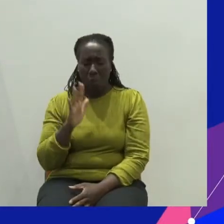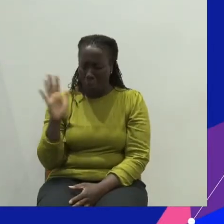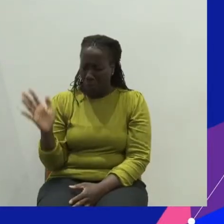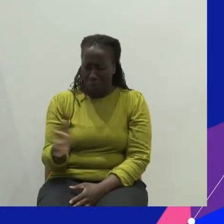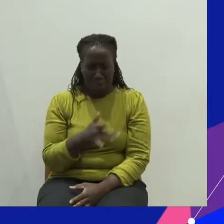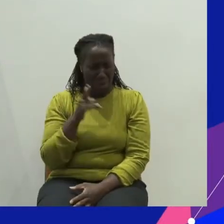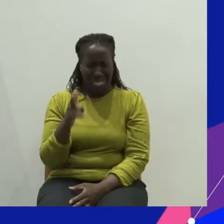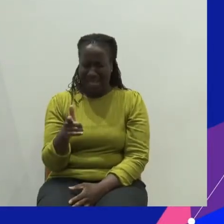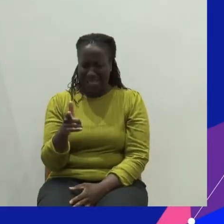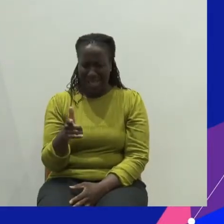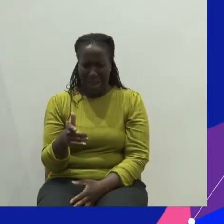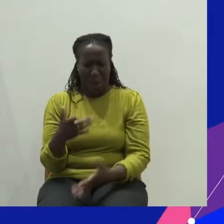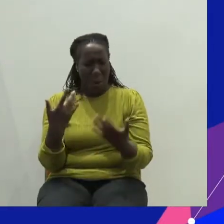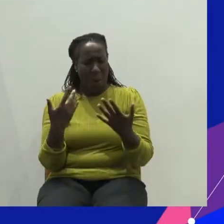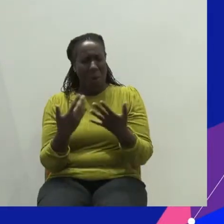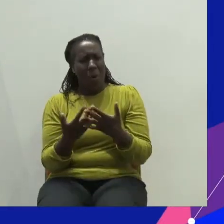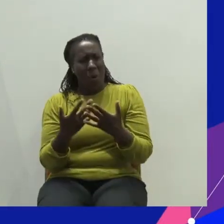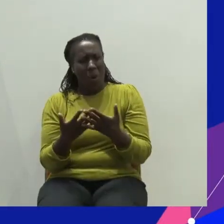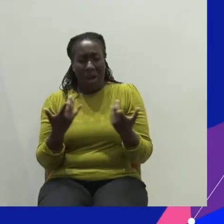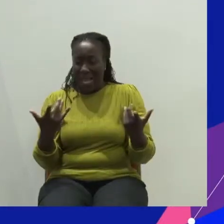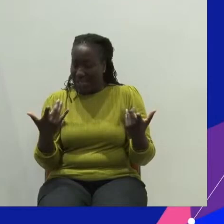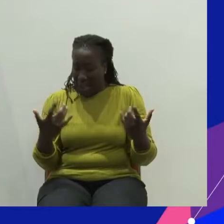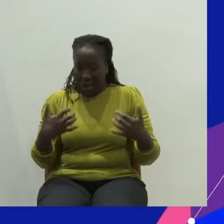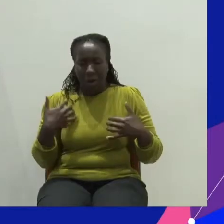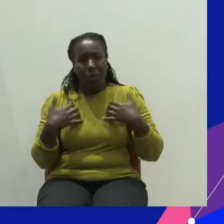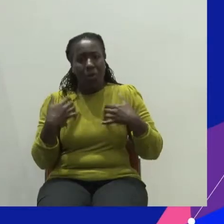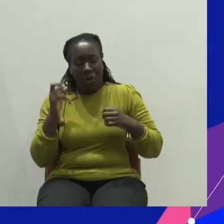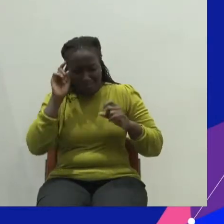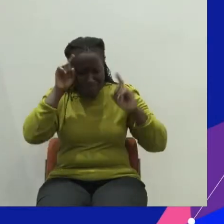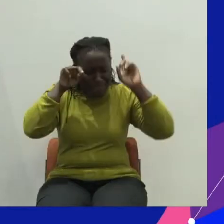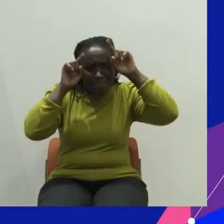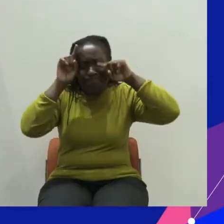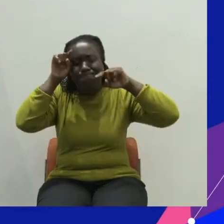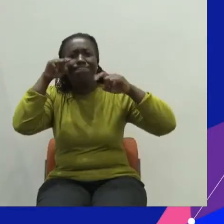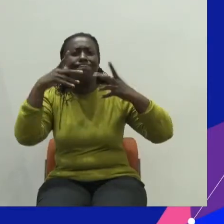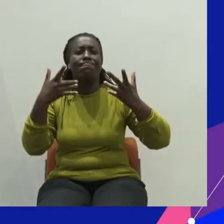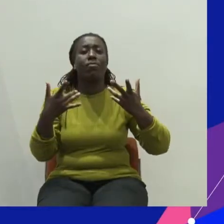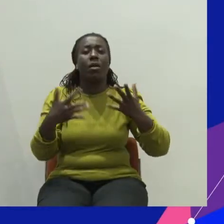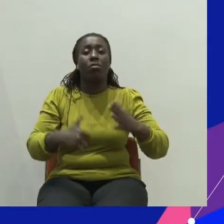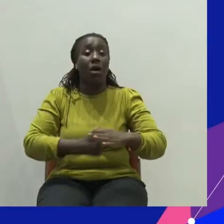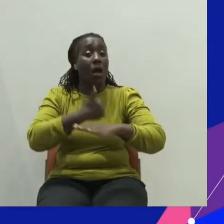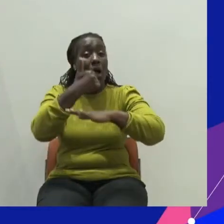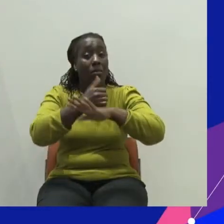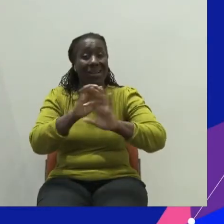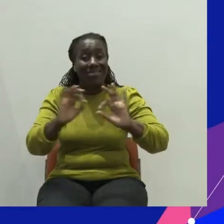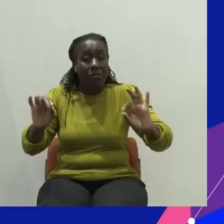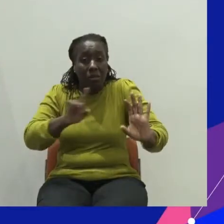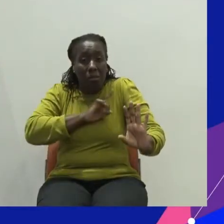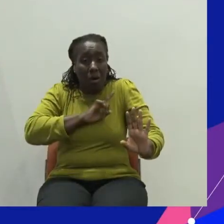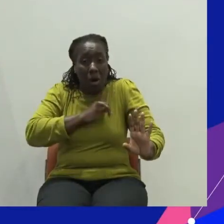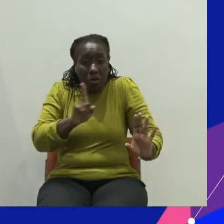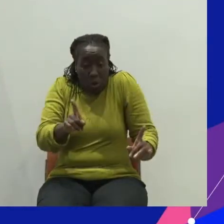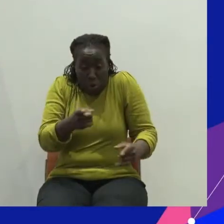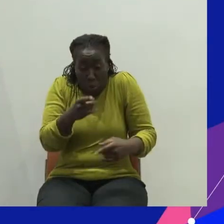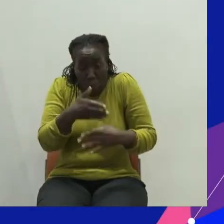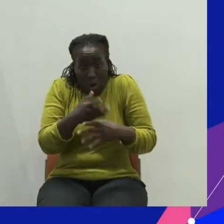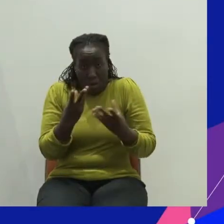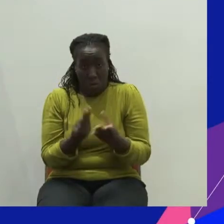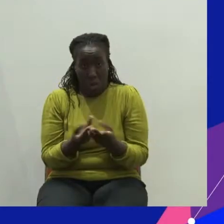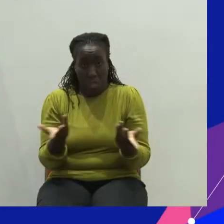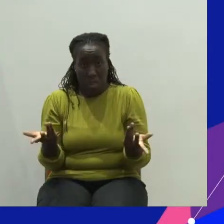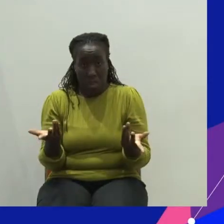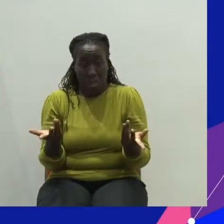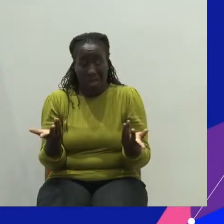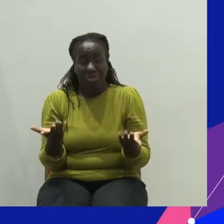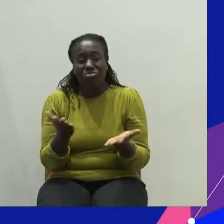this absolutely takes continued innovation, but at the base level, because what you're working with is